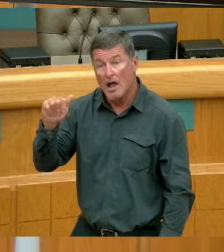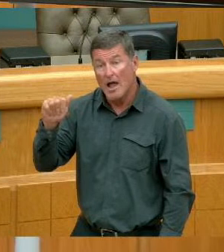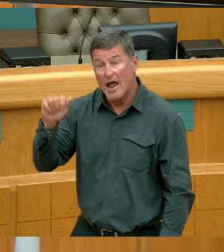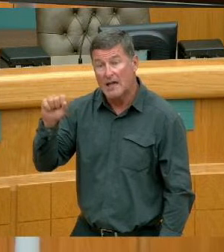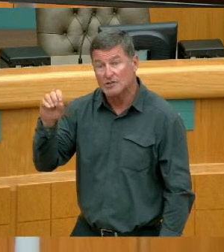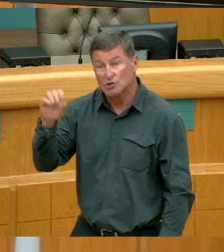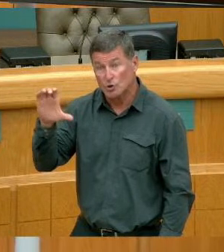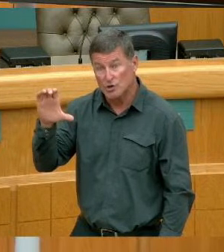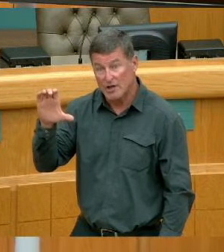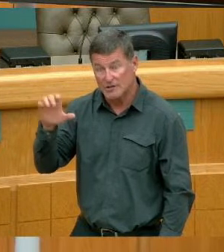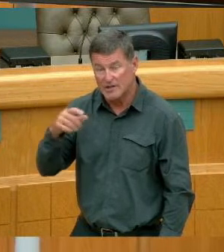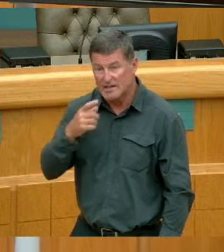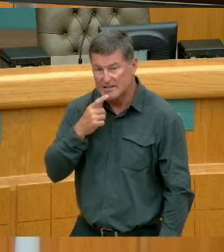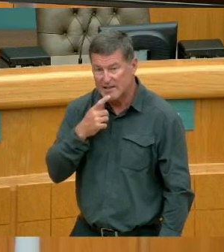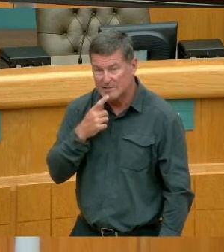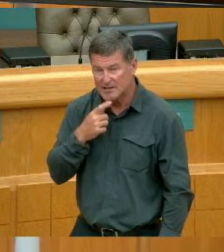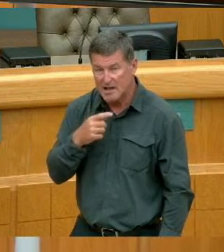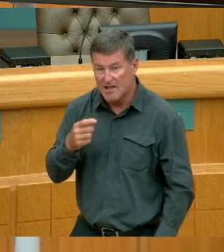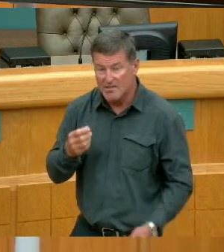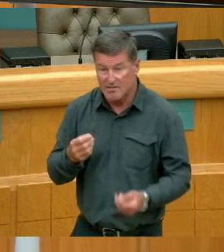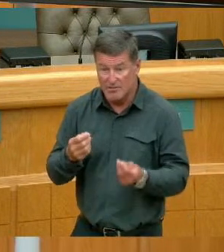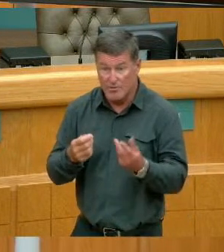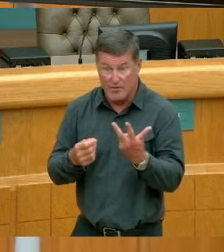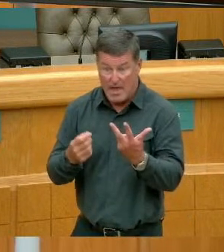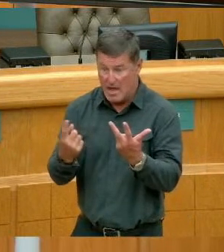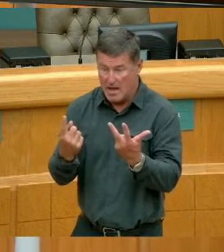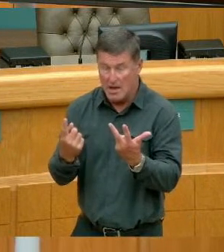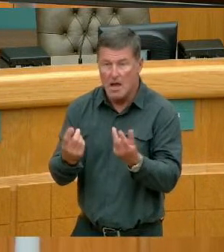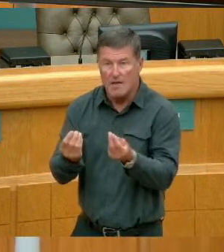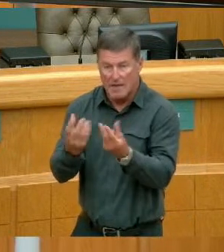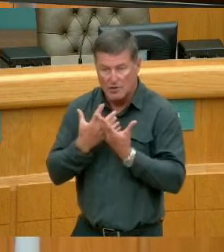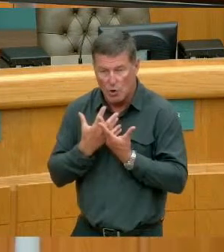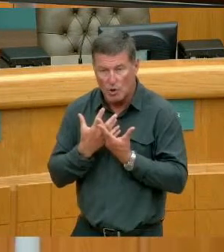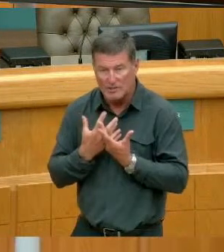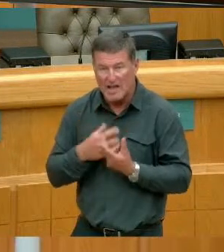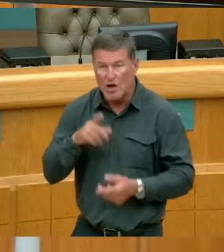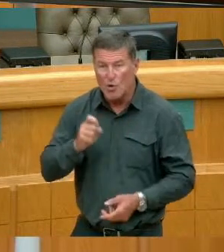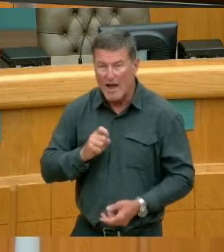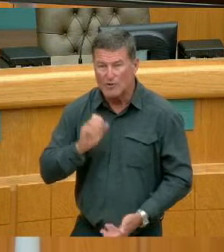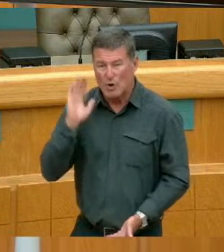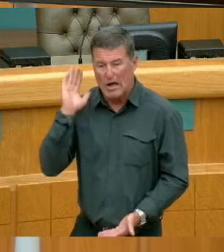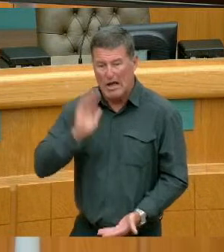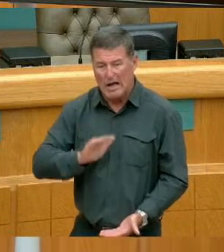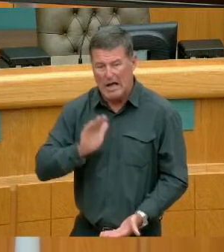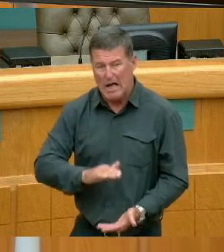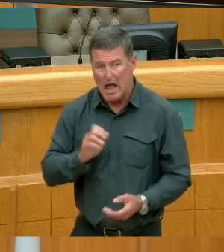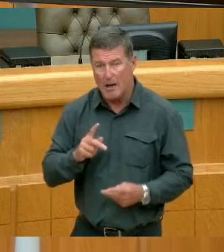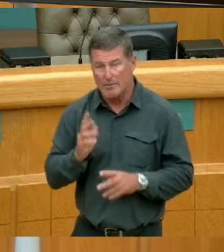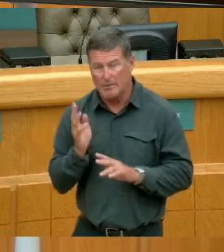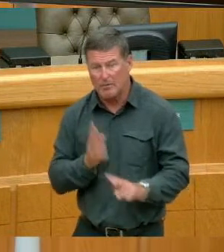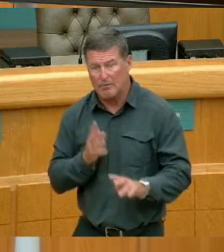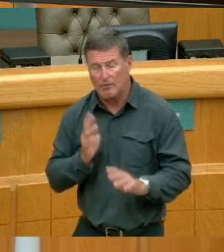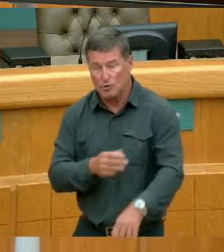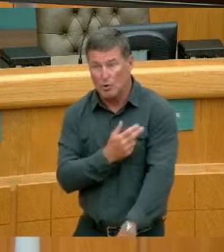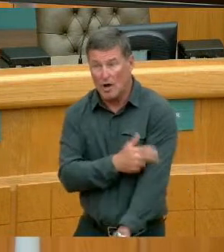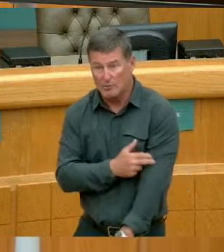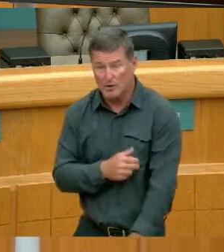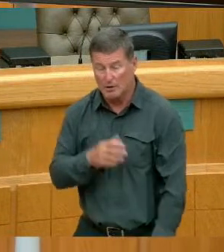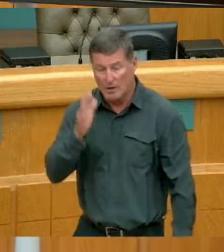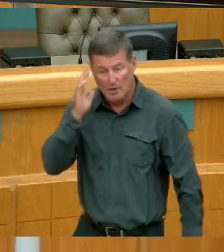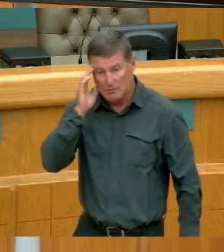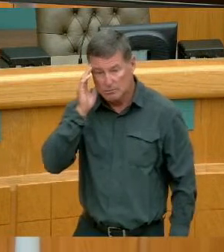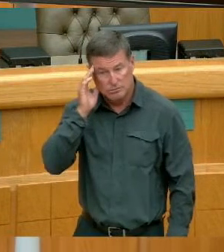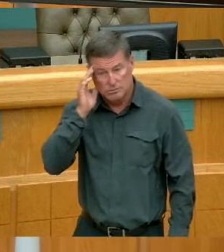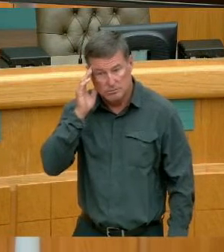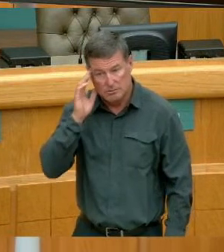We need to do everything we can to help them reduce hospitalization. Look at what it's cost us. It